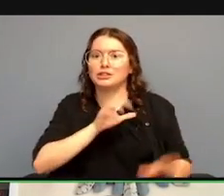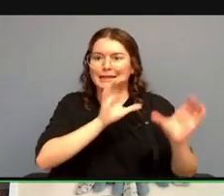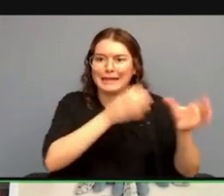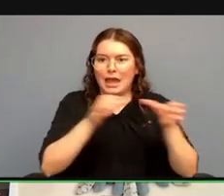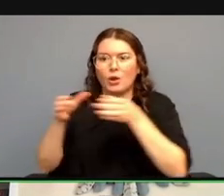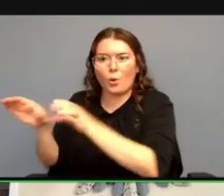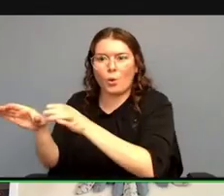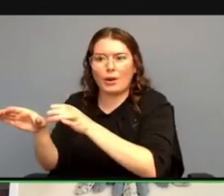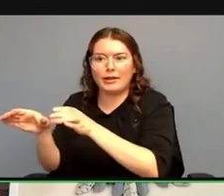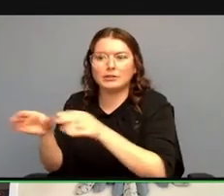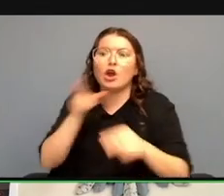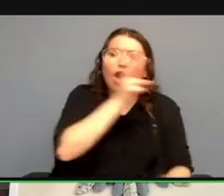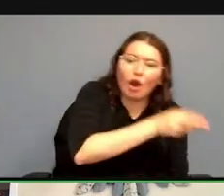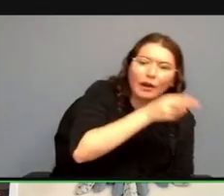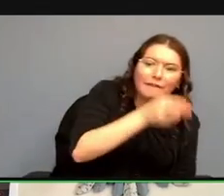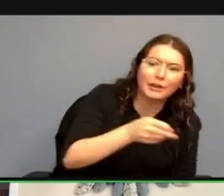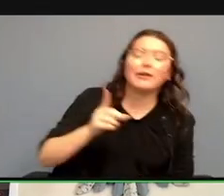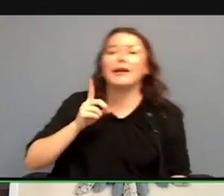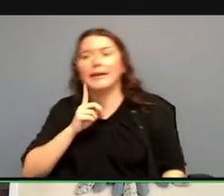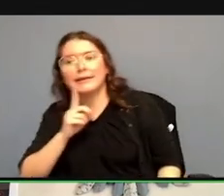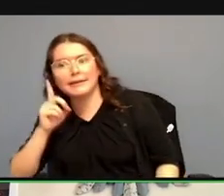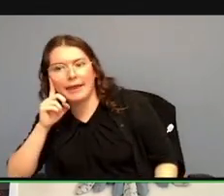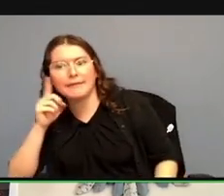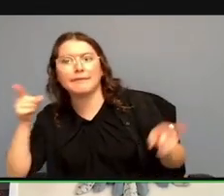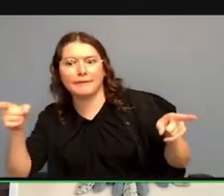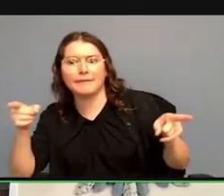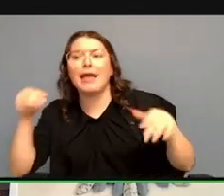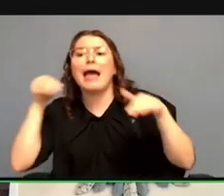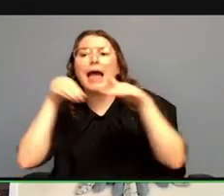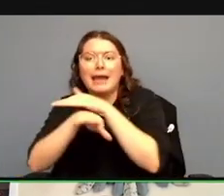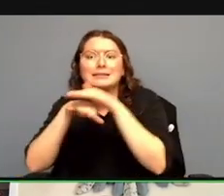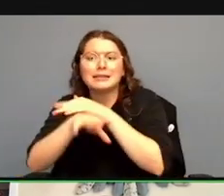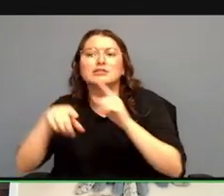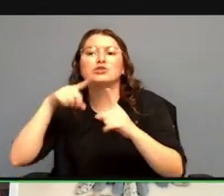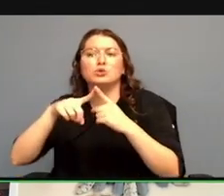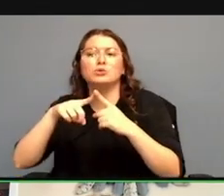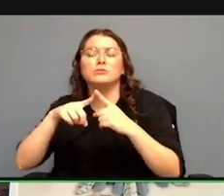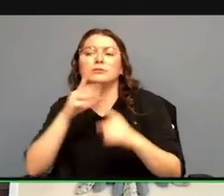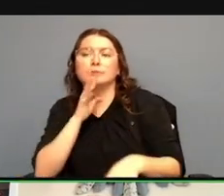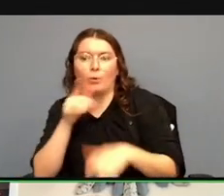or deafness, and that would be the access to spoken language.